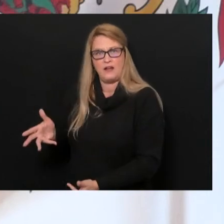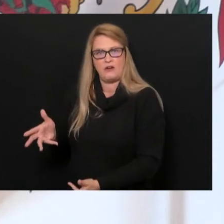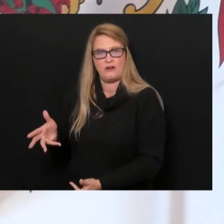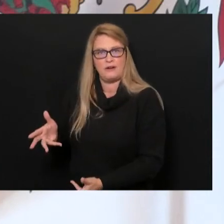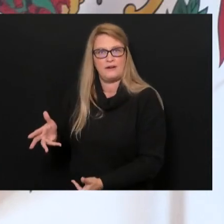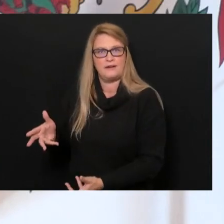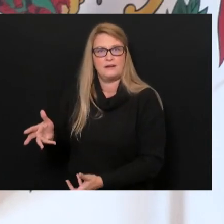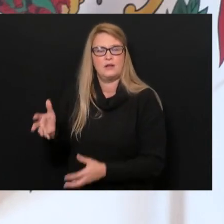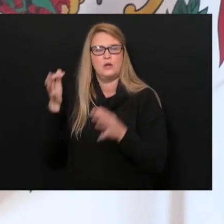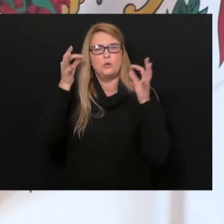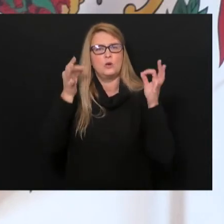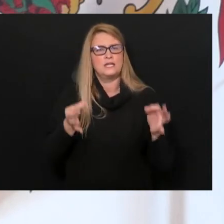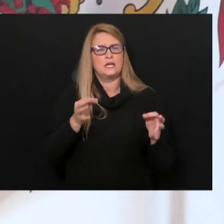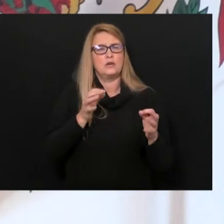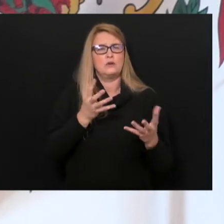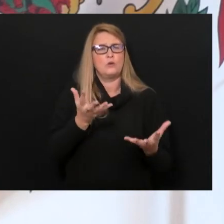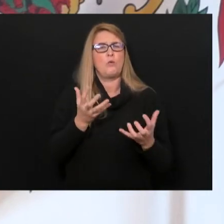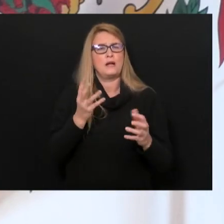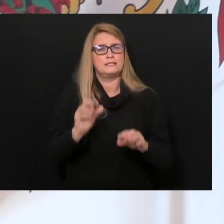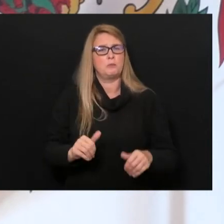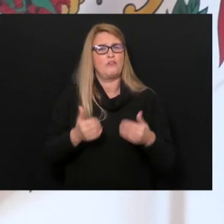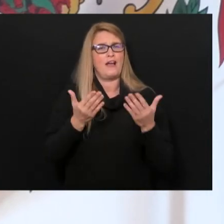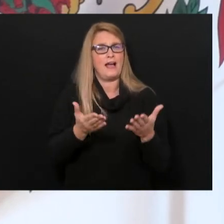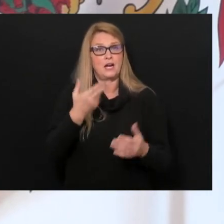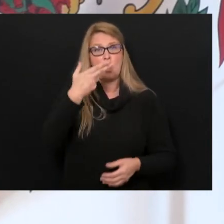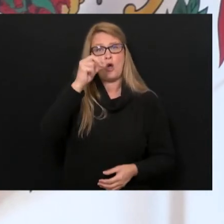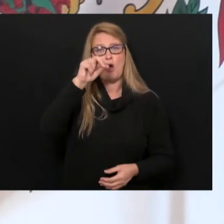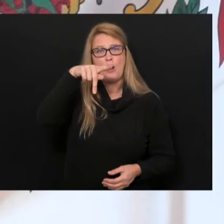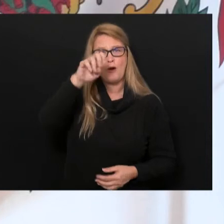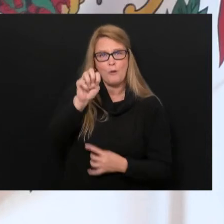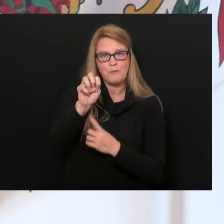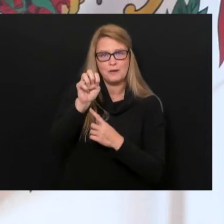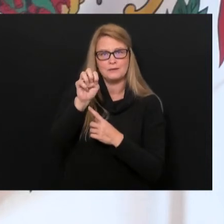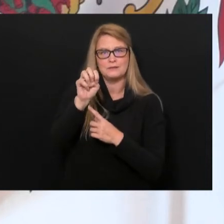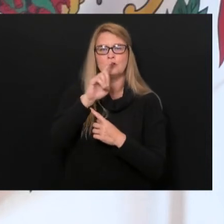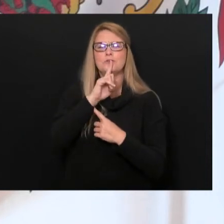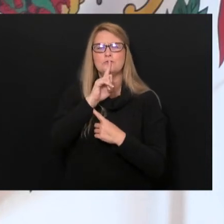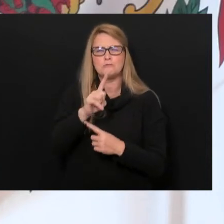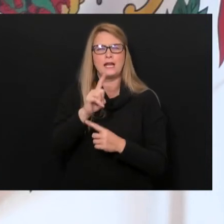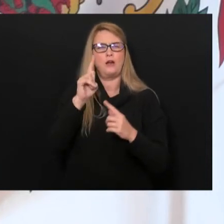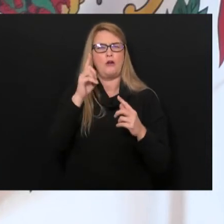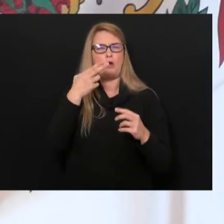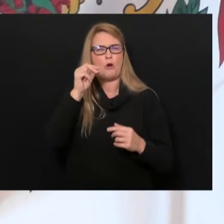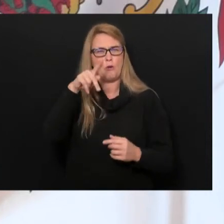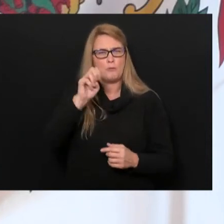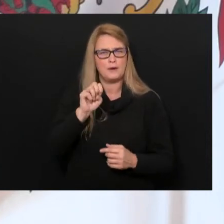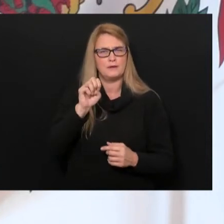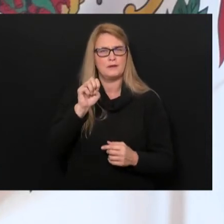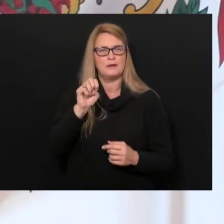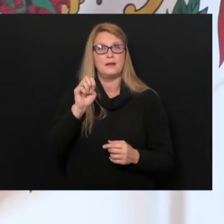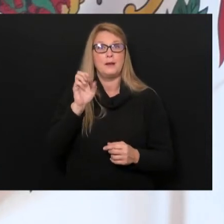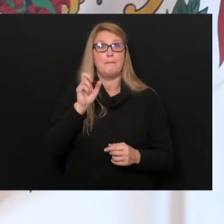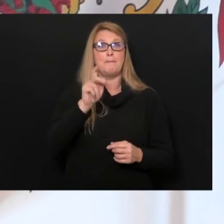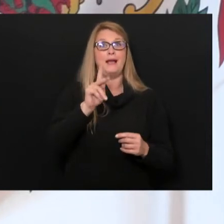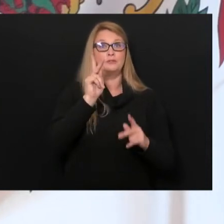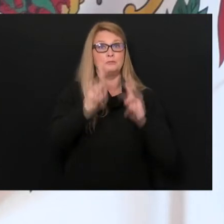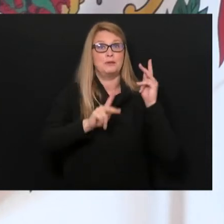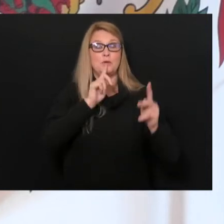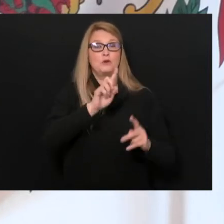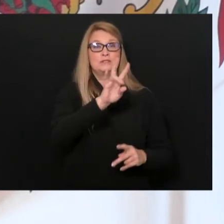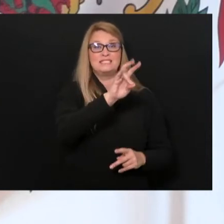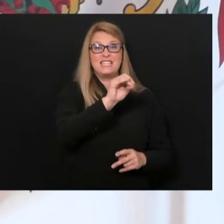hope, real hope, back to our people that were 80 or 70 years of age. Those people had been told